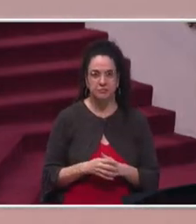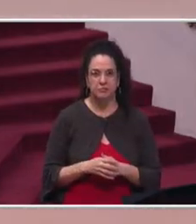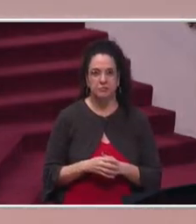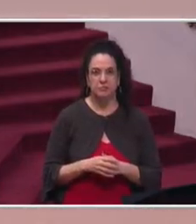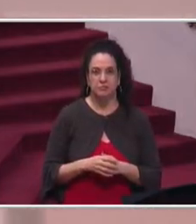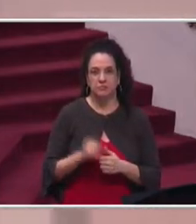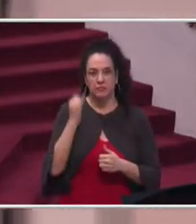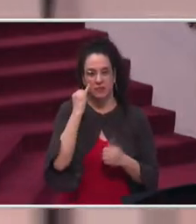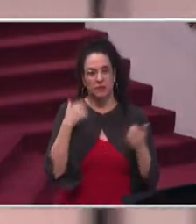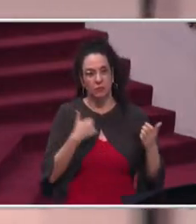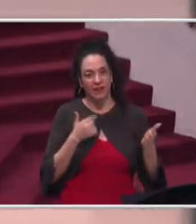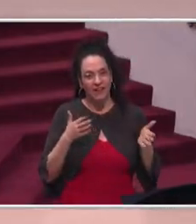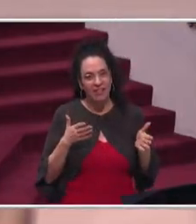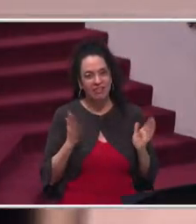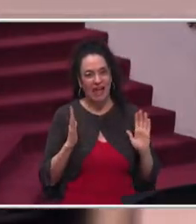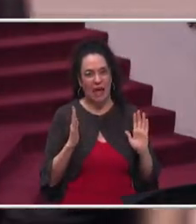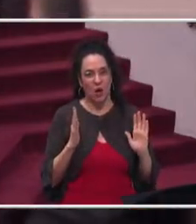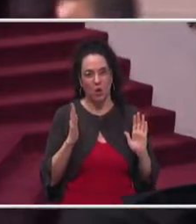if we allow that to happen.